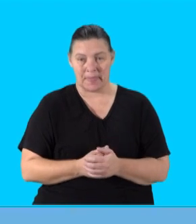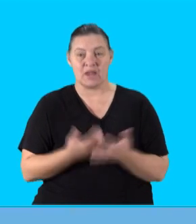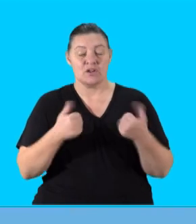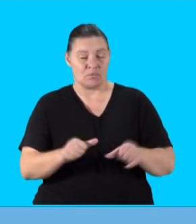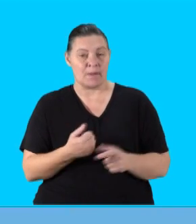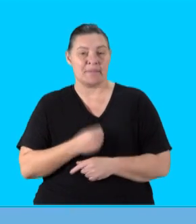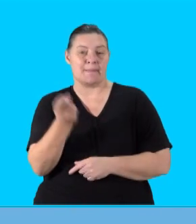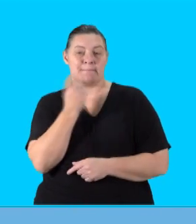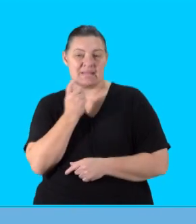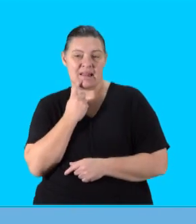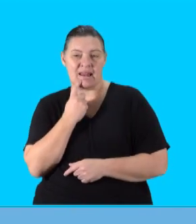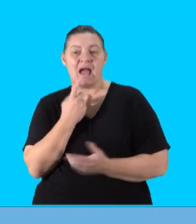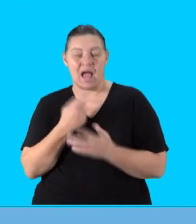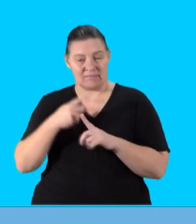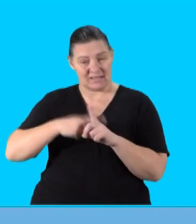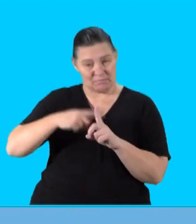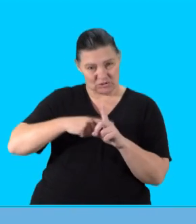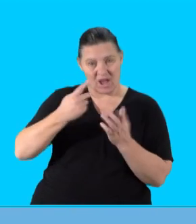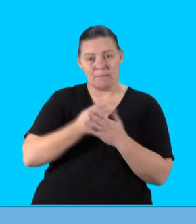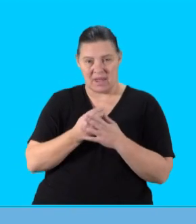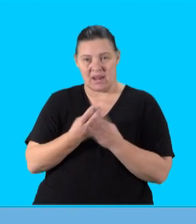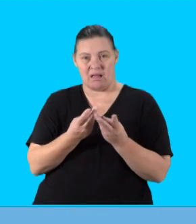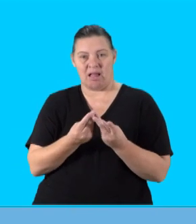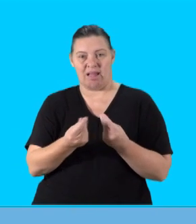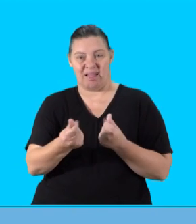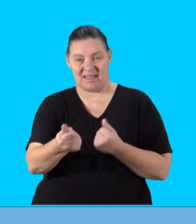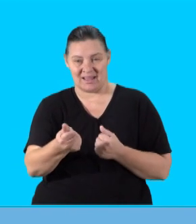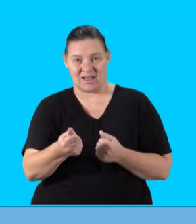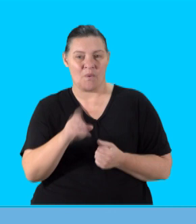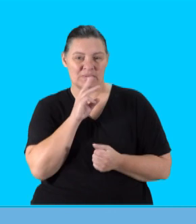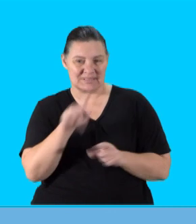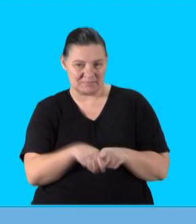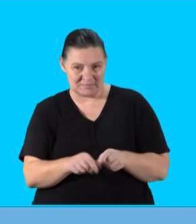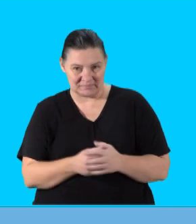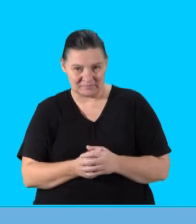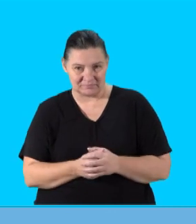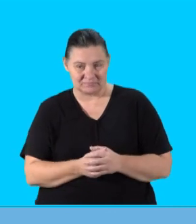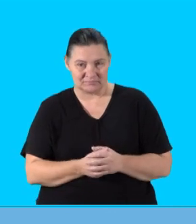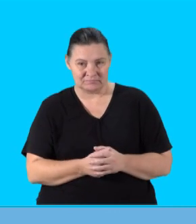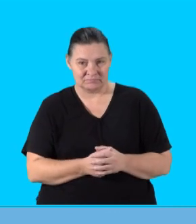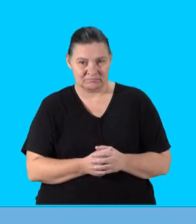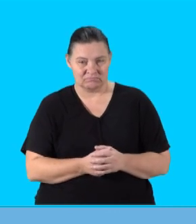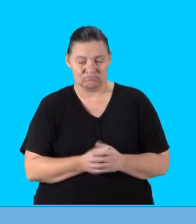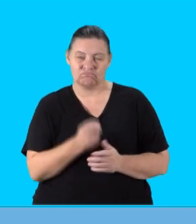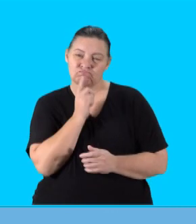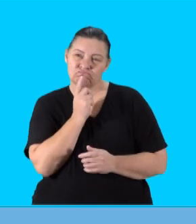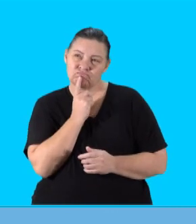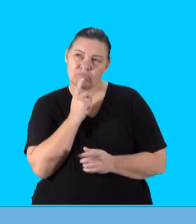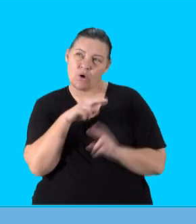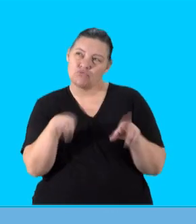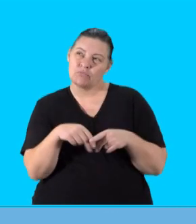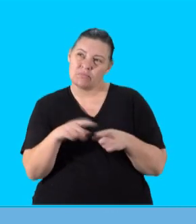I am a metal that is liquid at room temperature. Metal that is liquid at